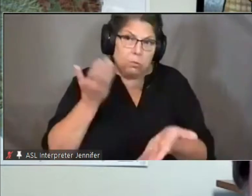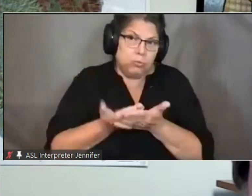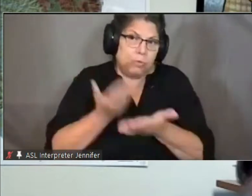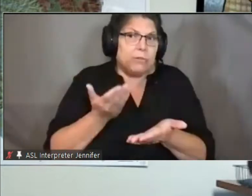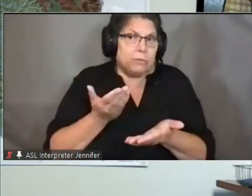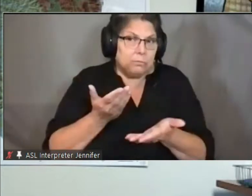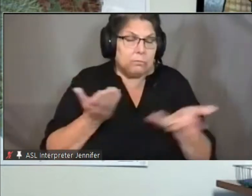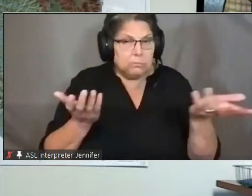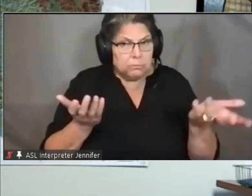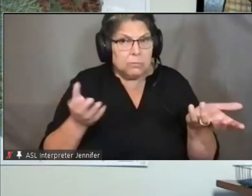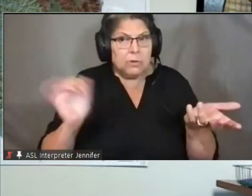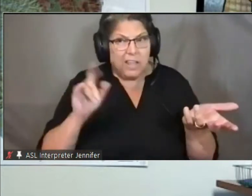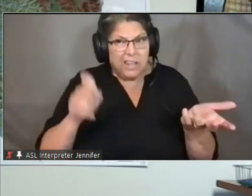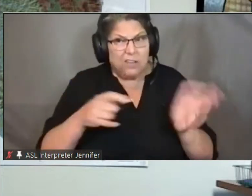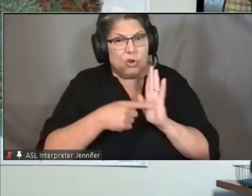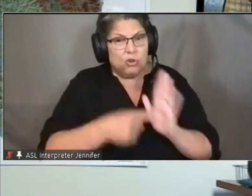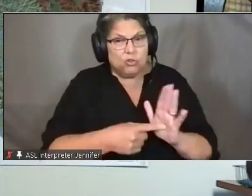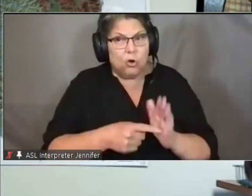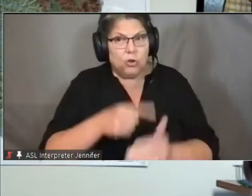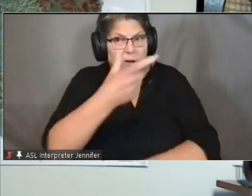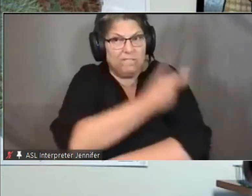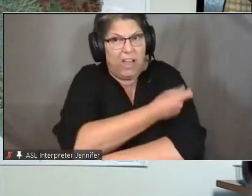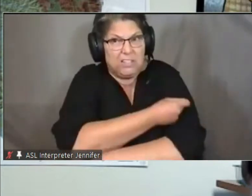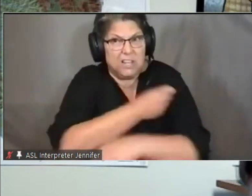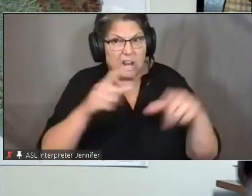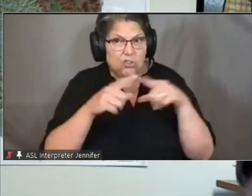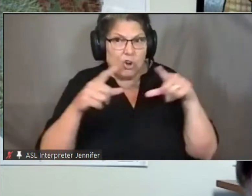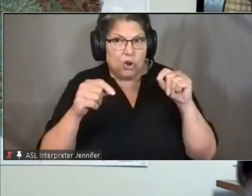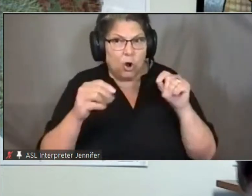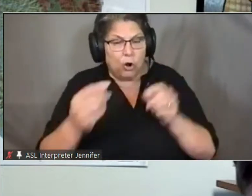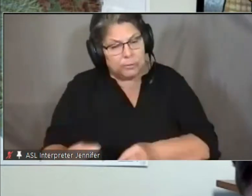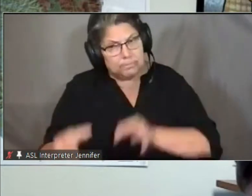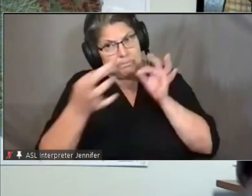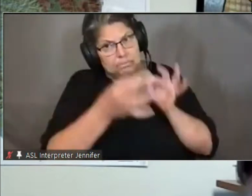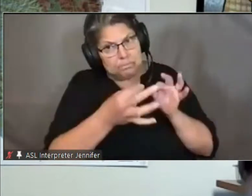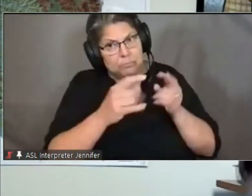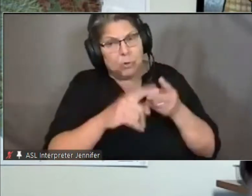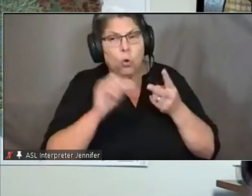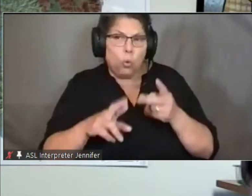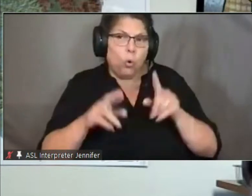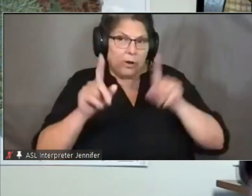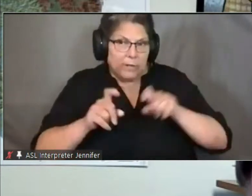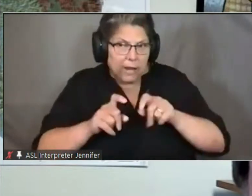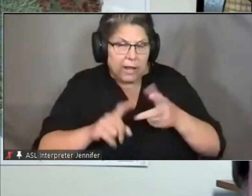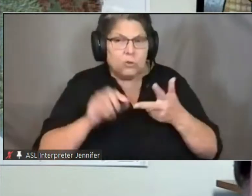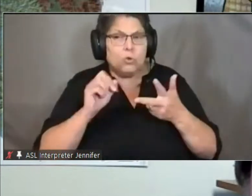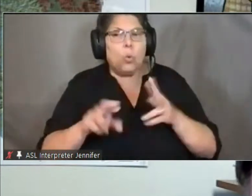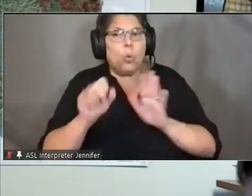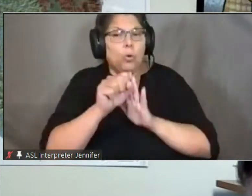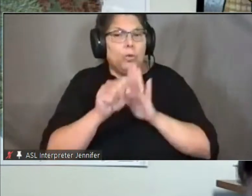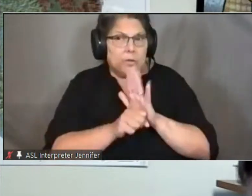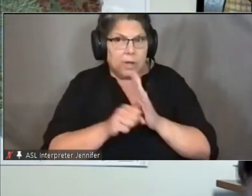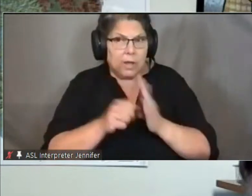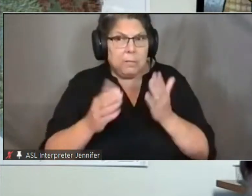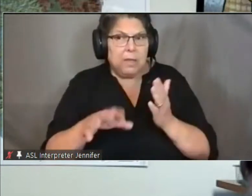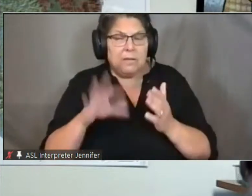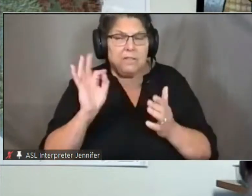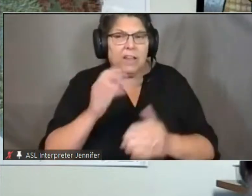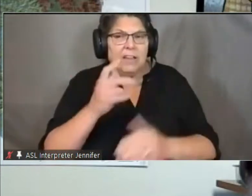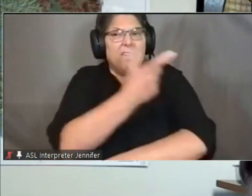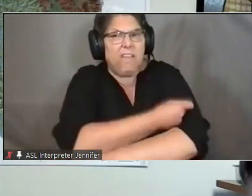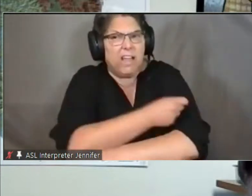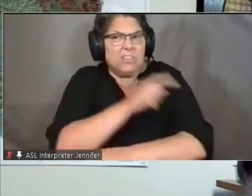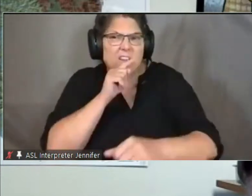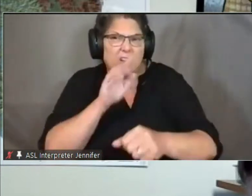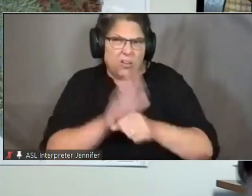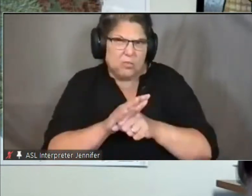for example, you have to show your vaccination card or your test, or the state may find a vaccination